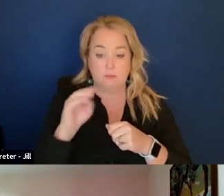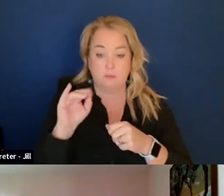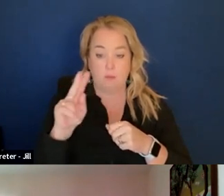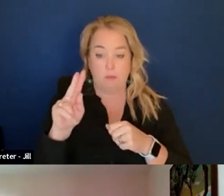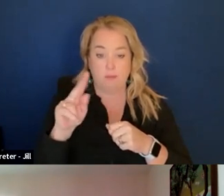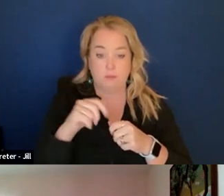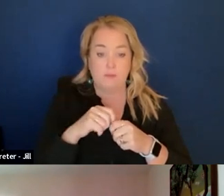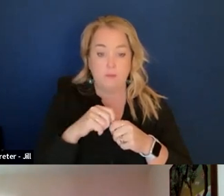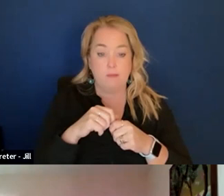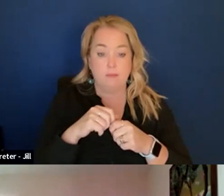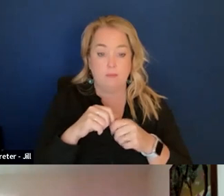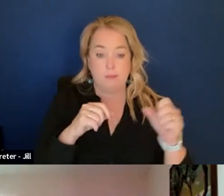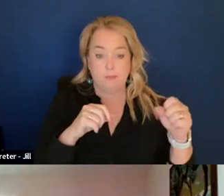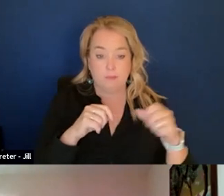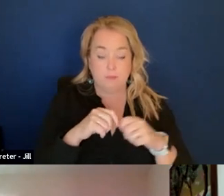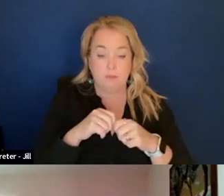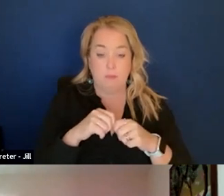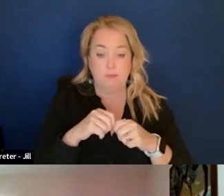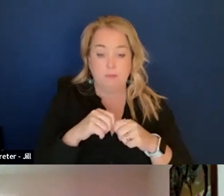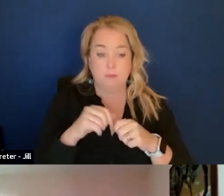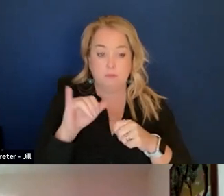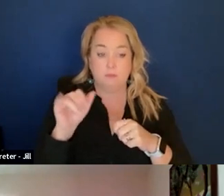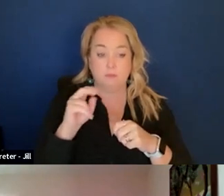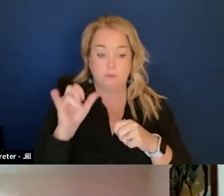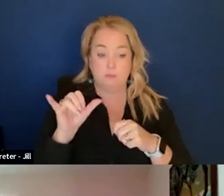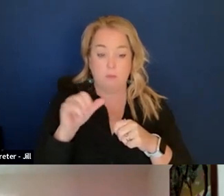Mark here, and we have Jenny.